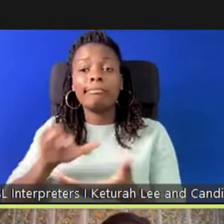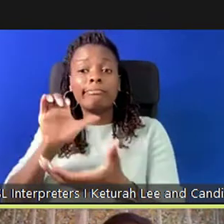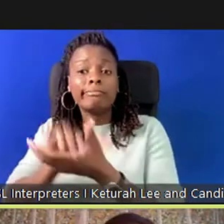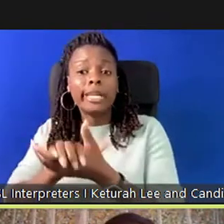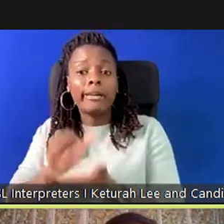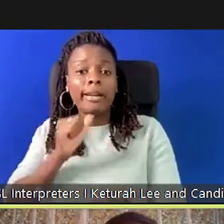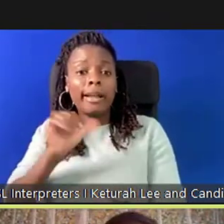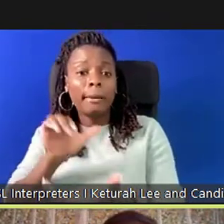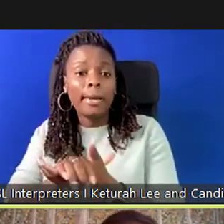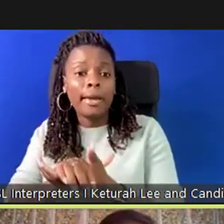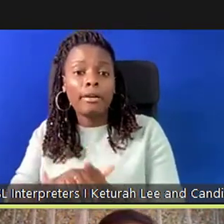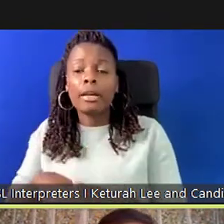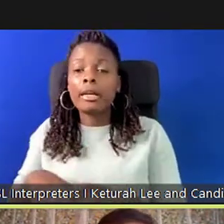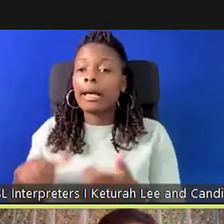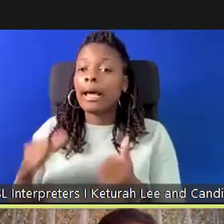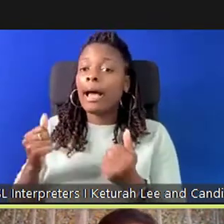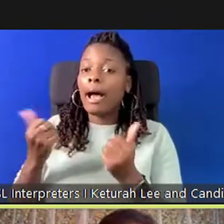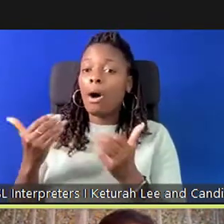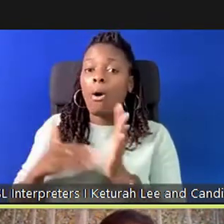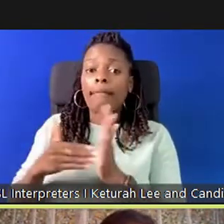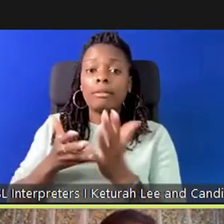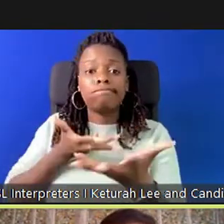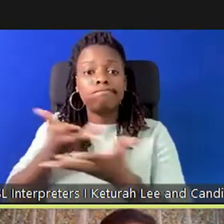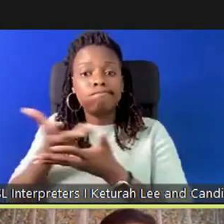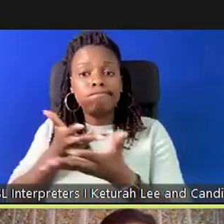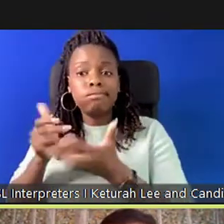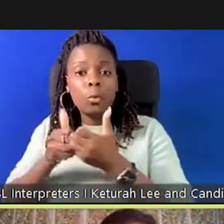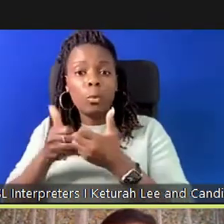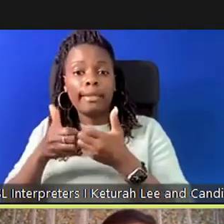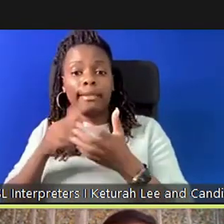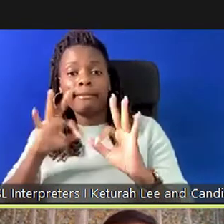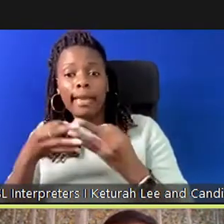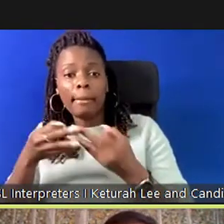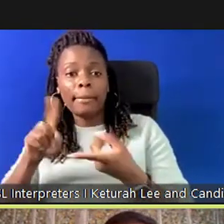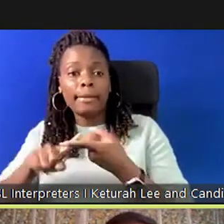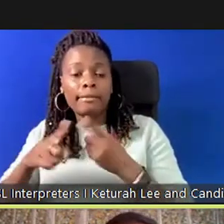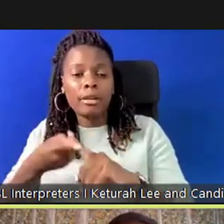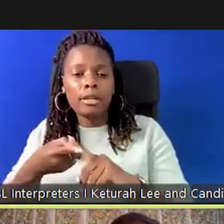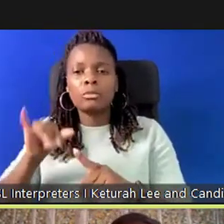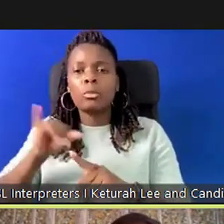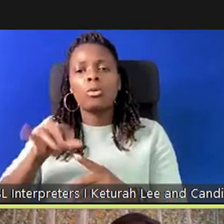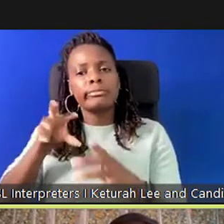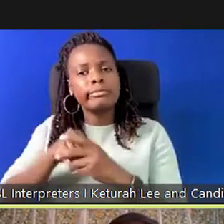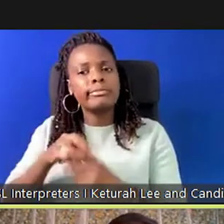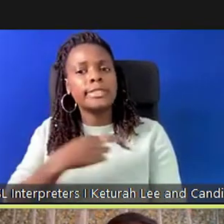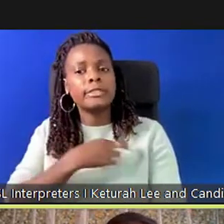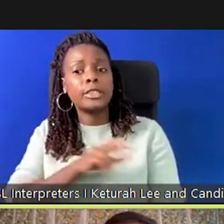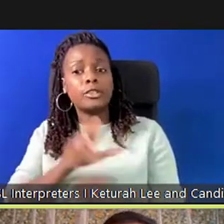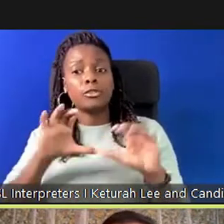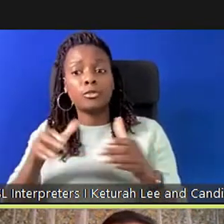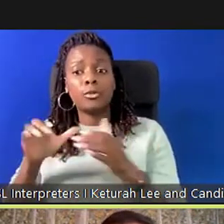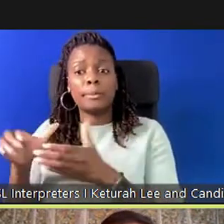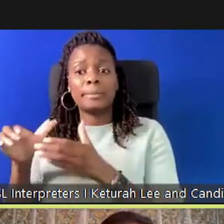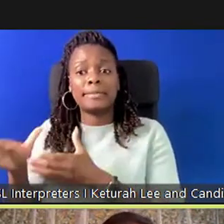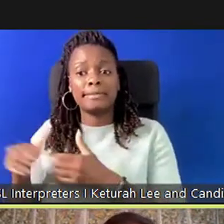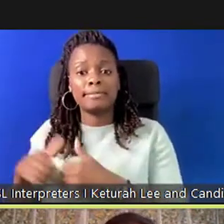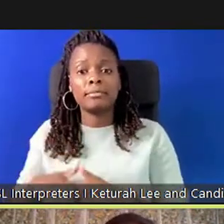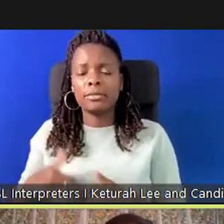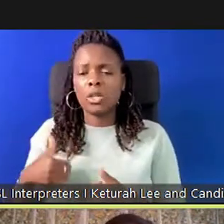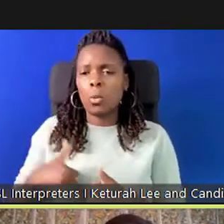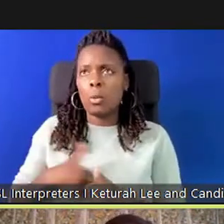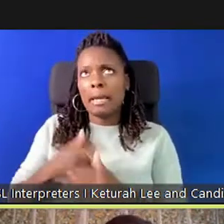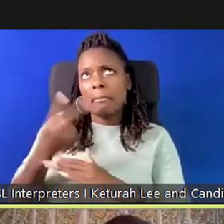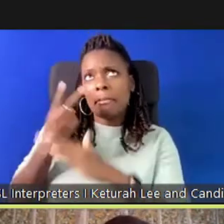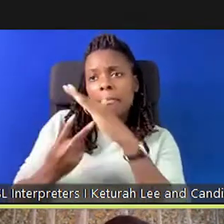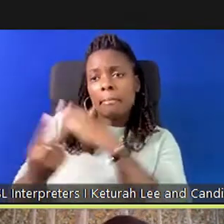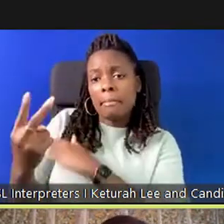network, and participation in community or religious groups. We anticipated that at the end of life, people